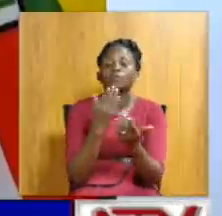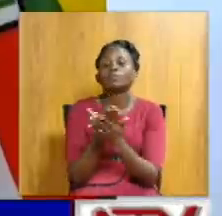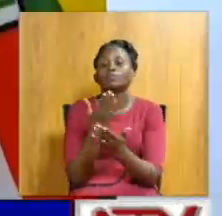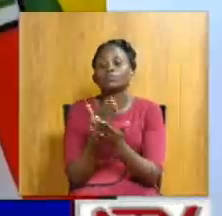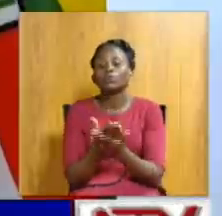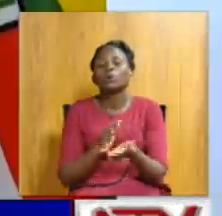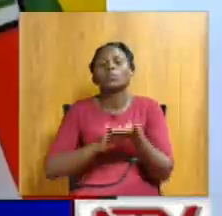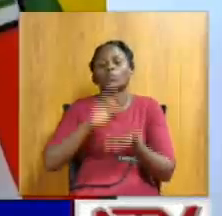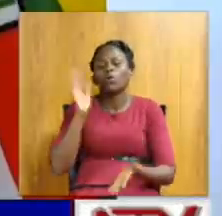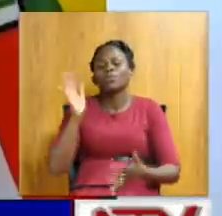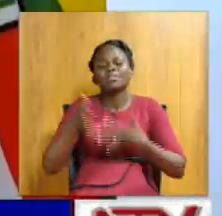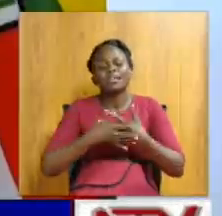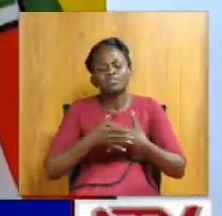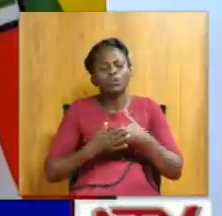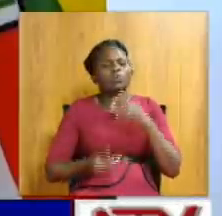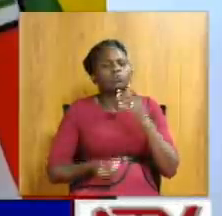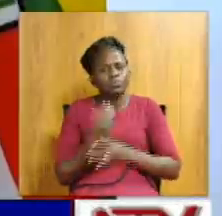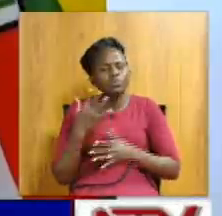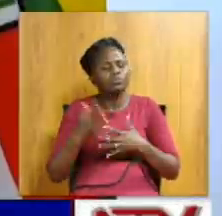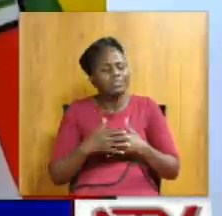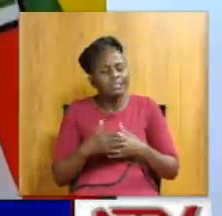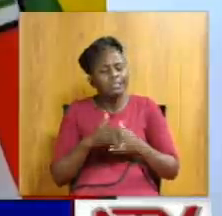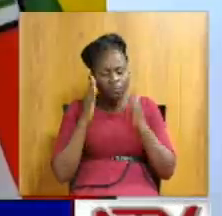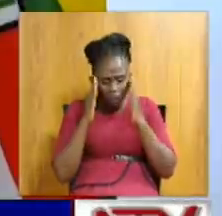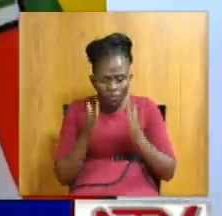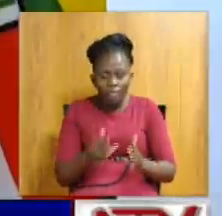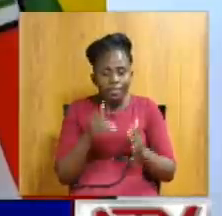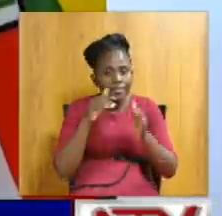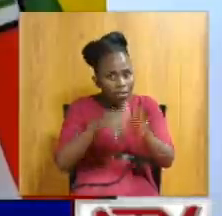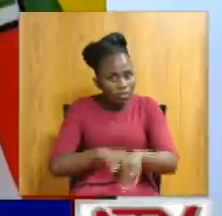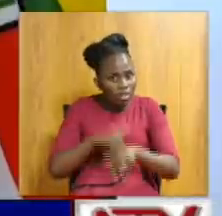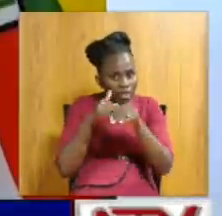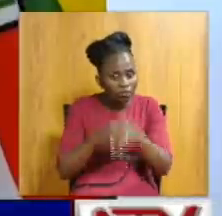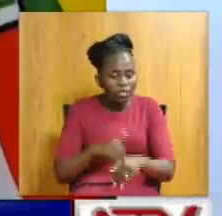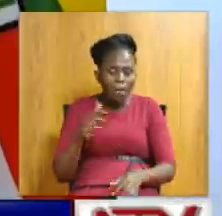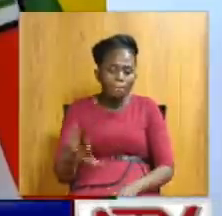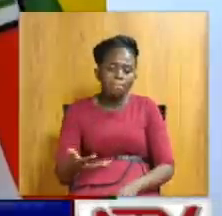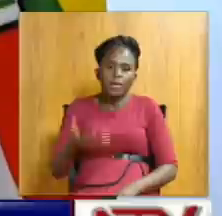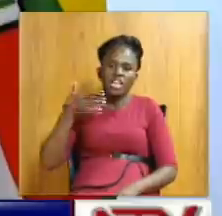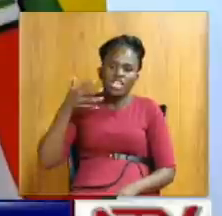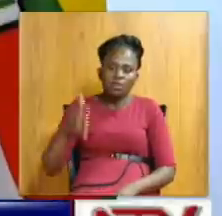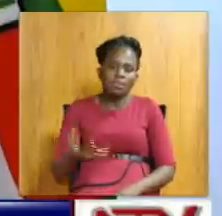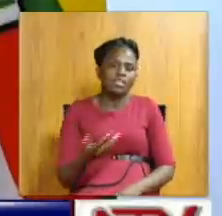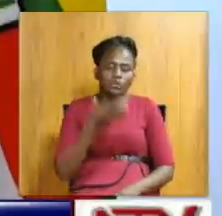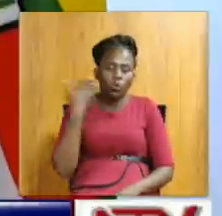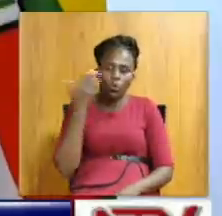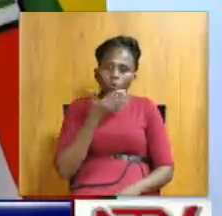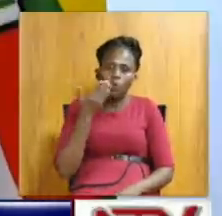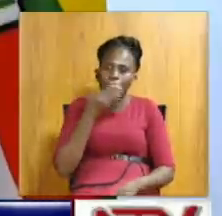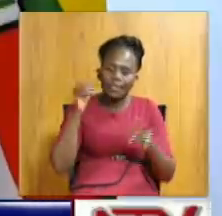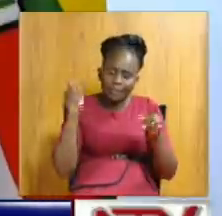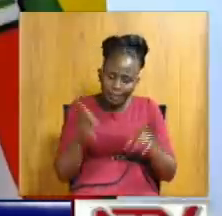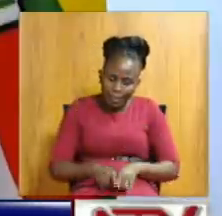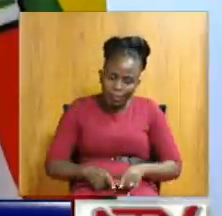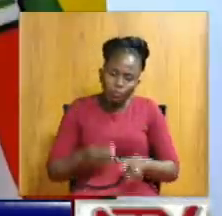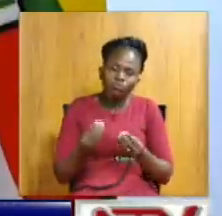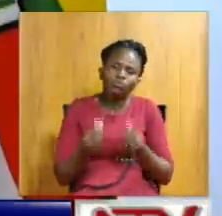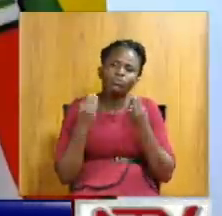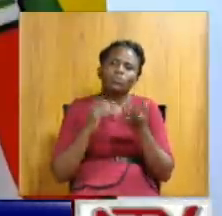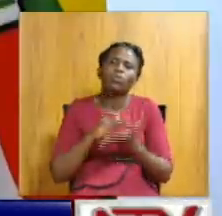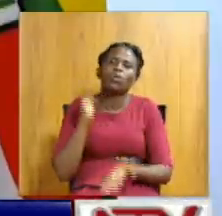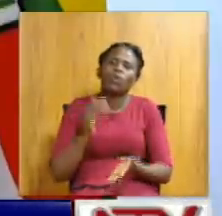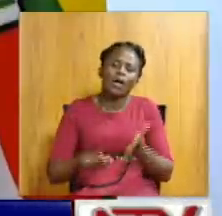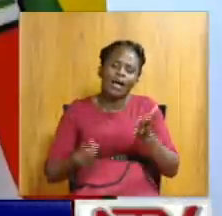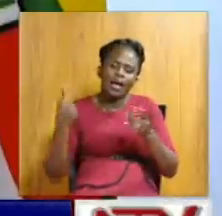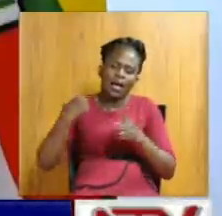more industrial in agriculture, mining, etc., and also do more value addition. Take with